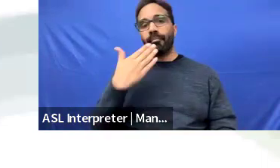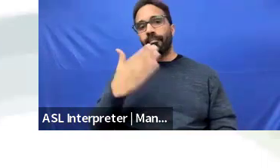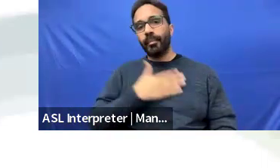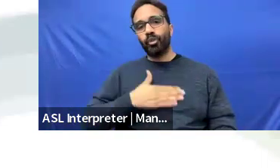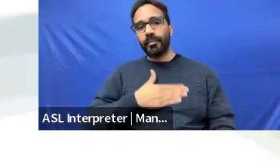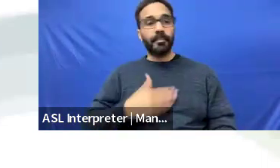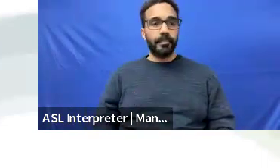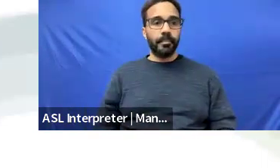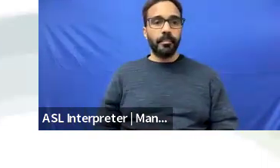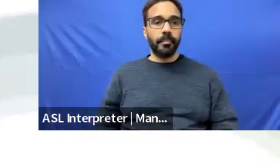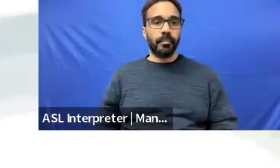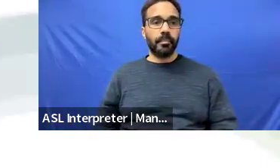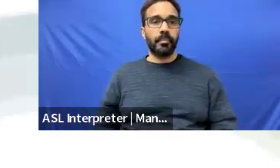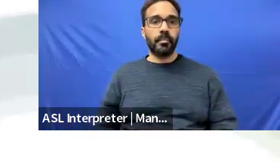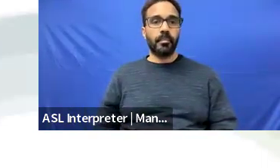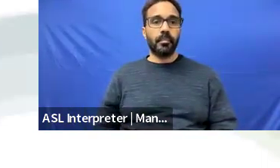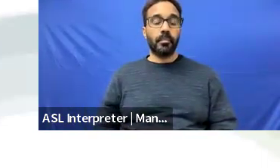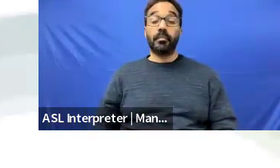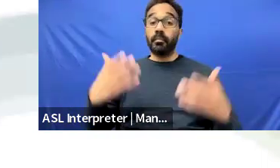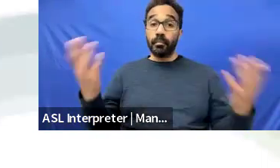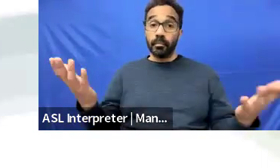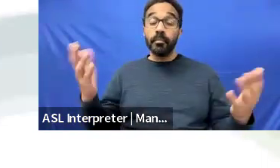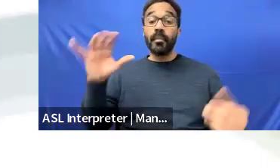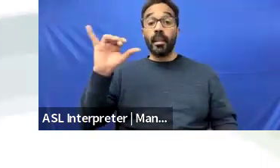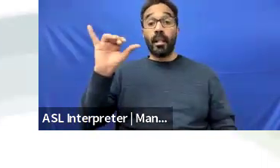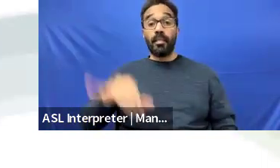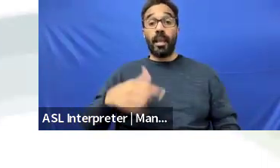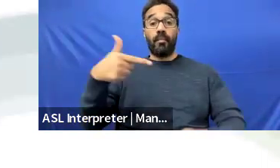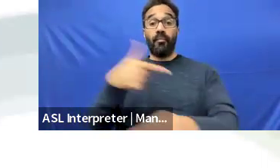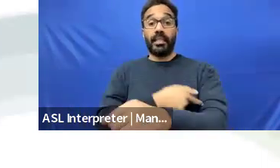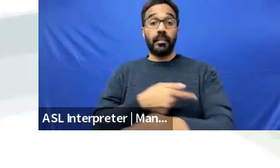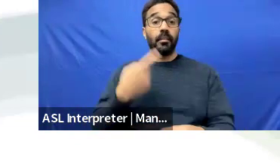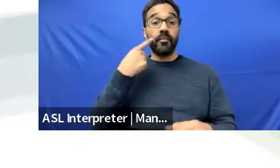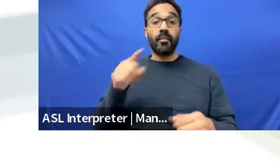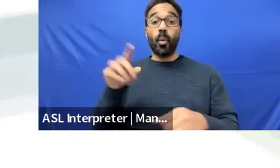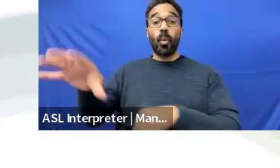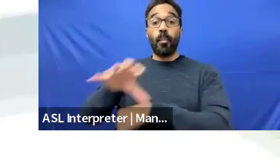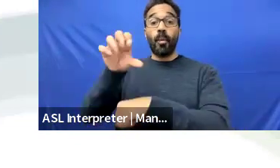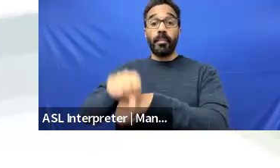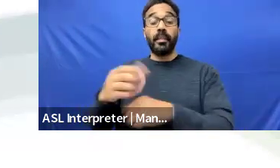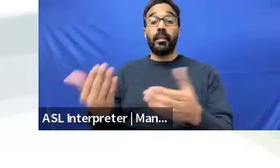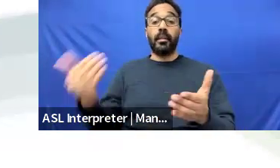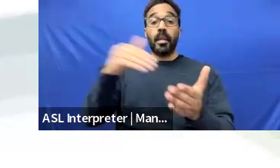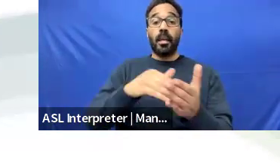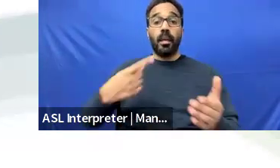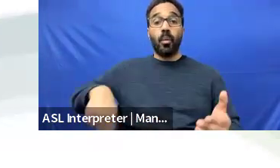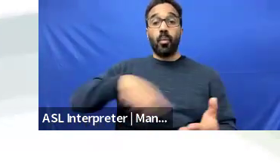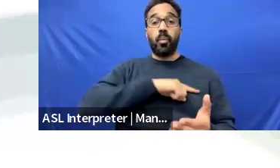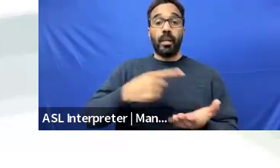All right. So the vaccine, for COVID vaccine appointments, again, we're talking